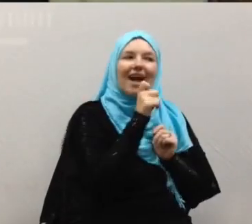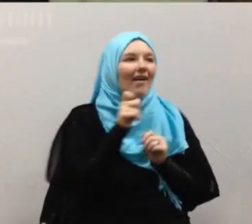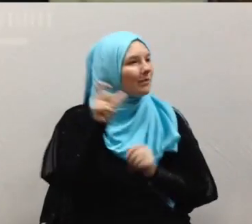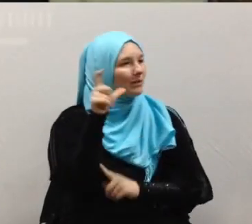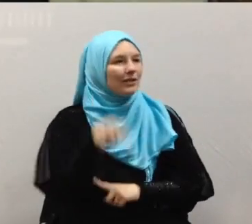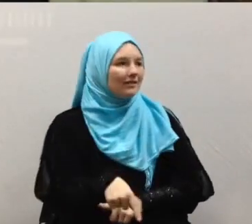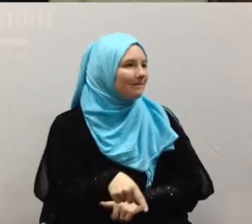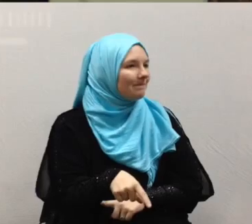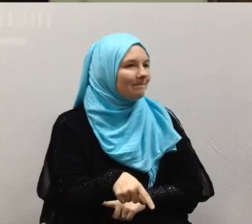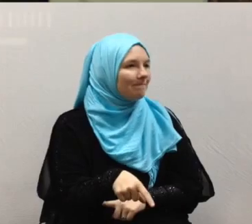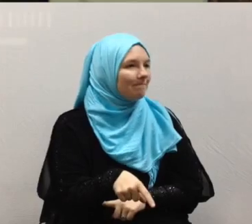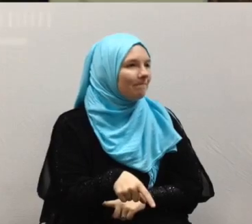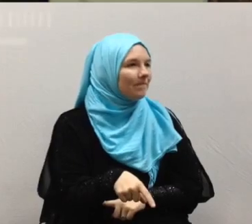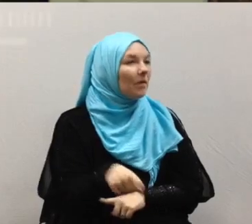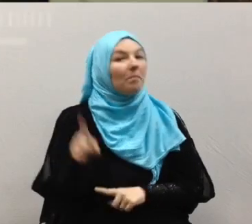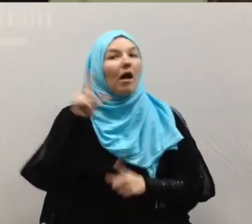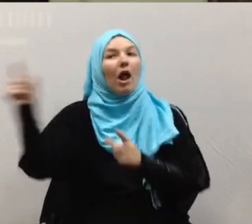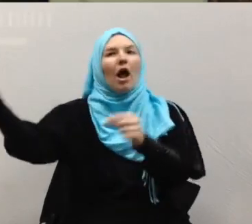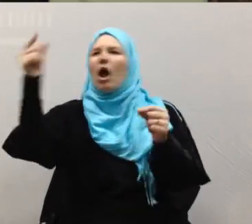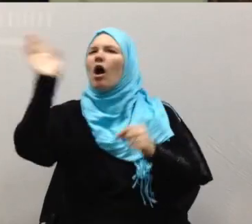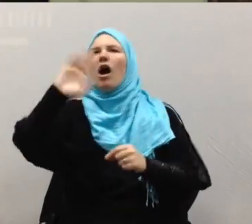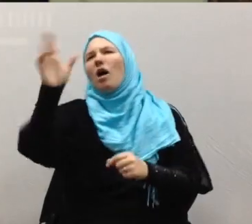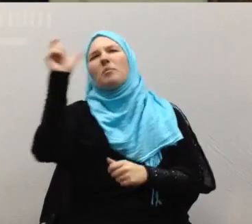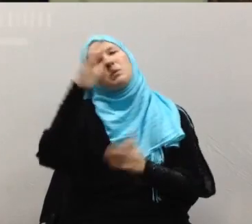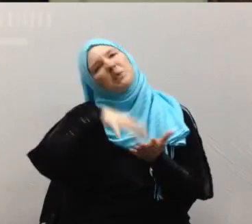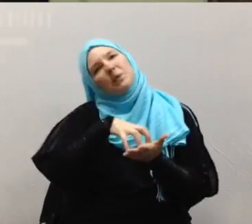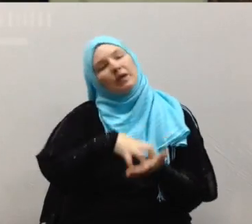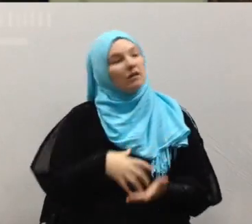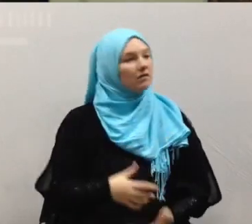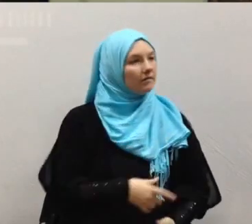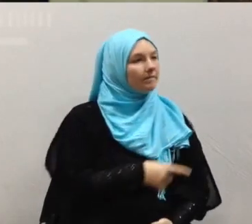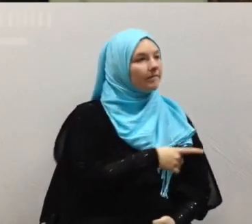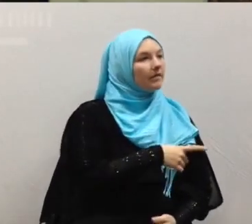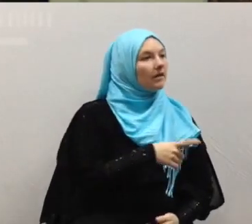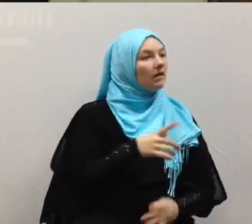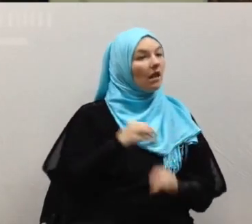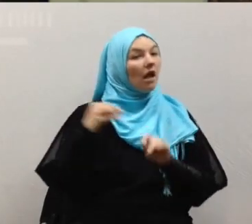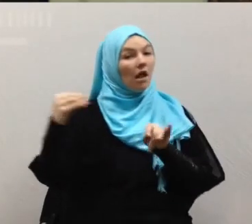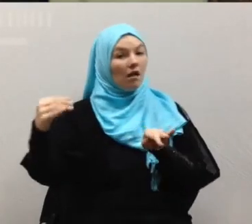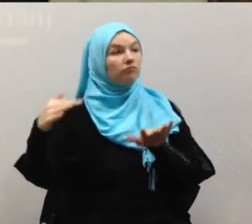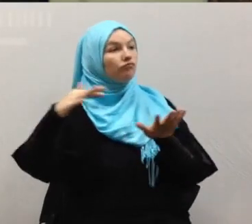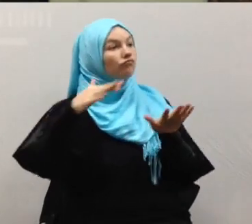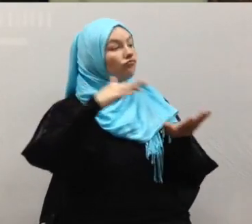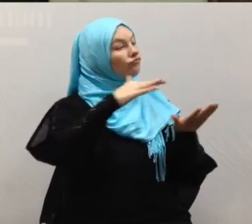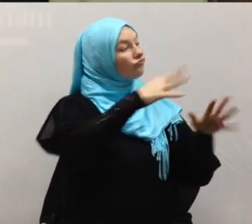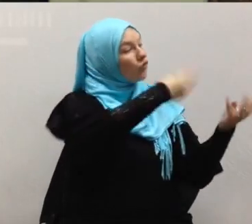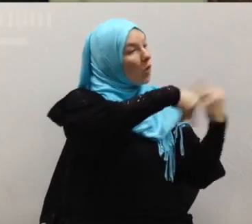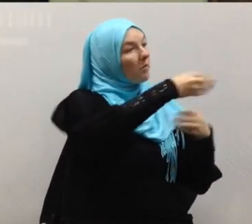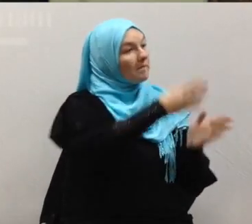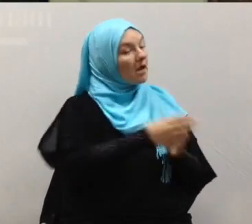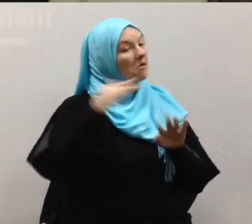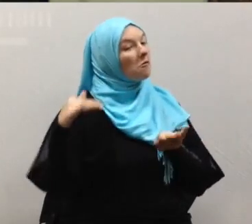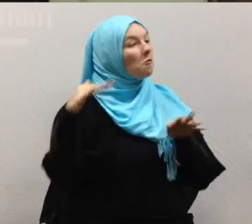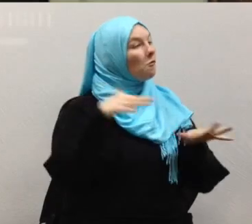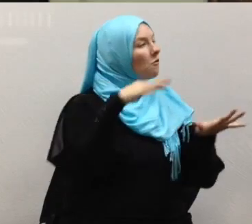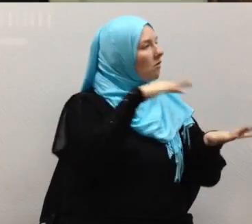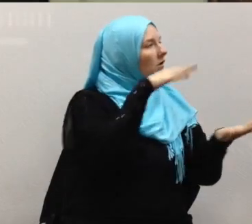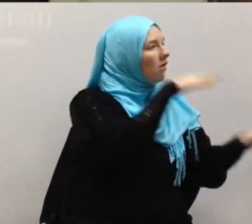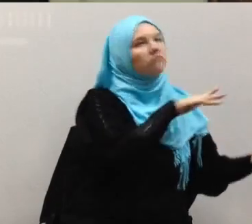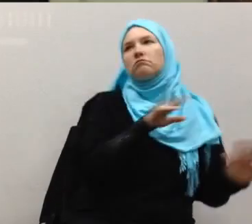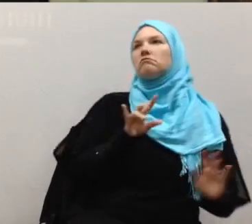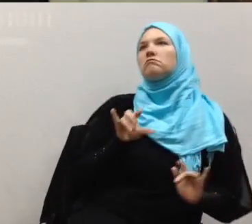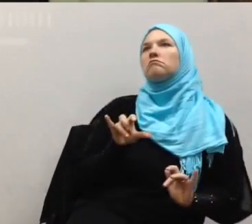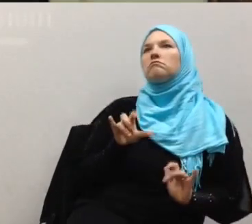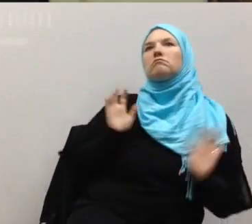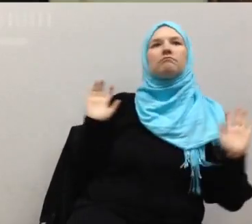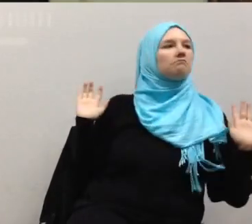Then they would not find a protector or a helper. This is the established law and sunnah and way of